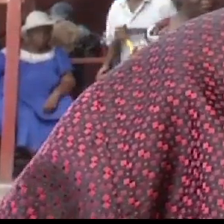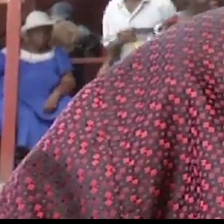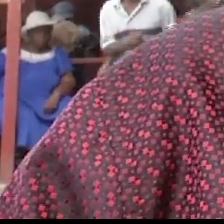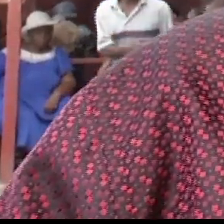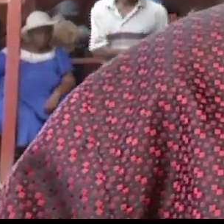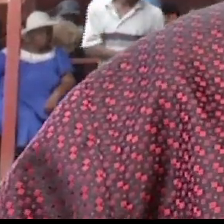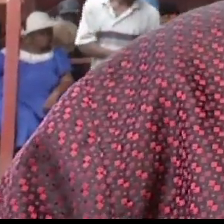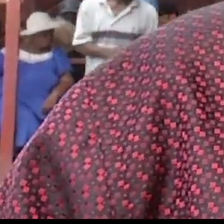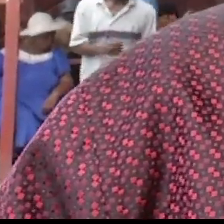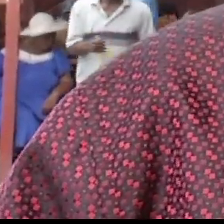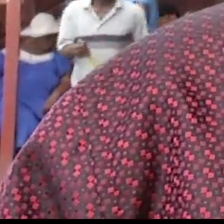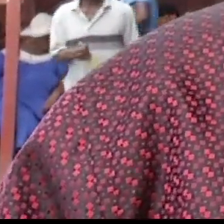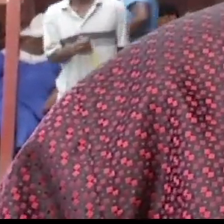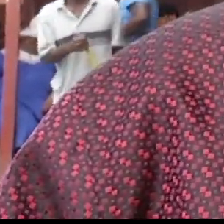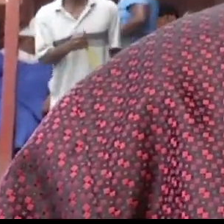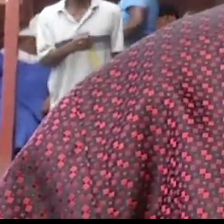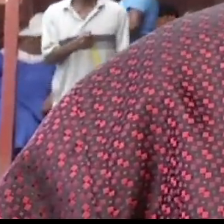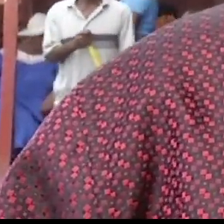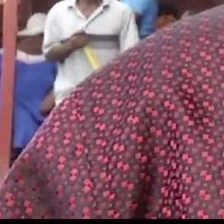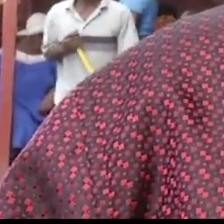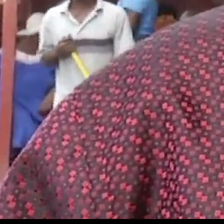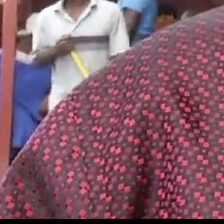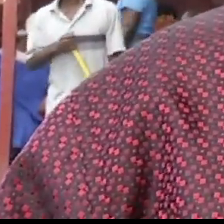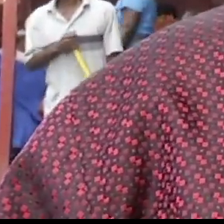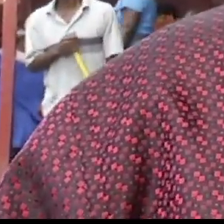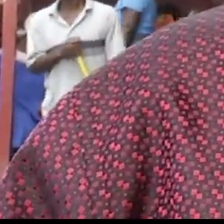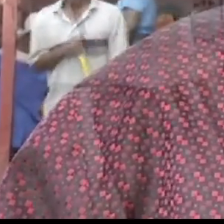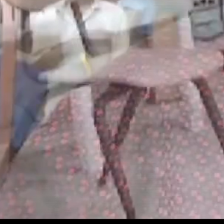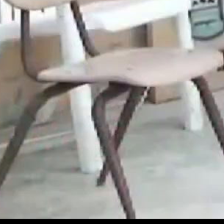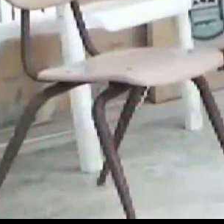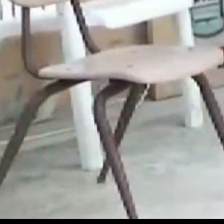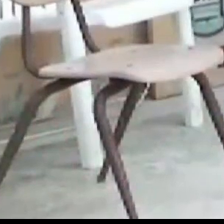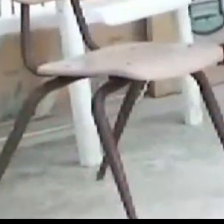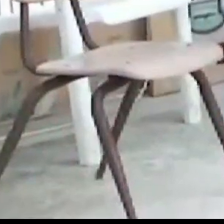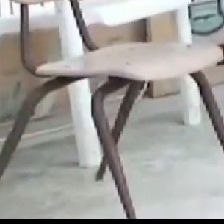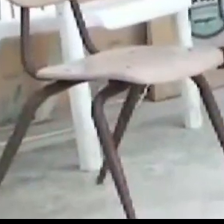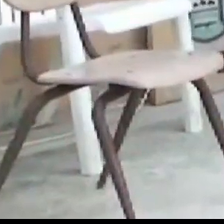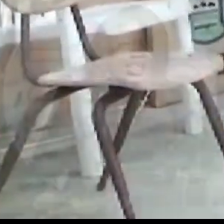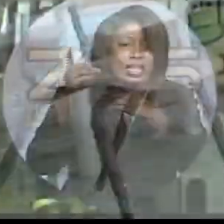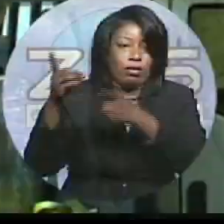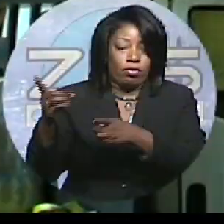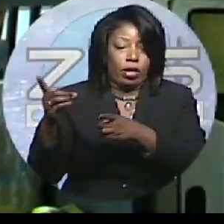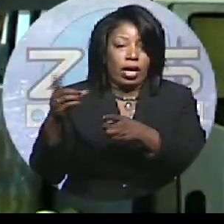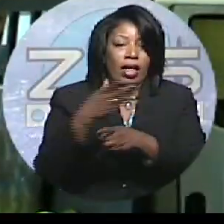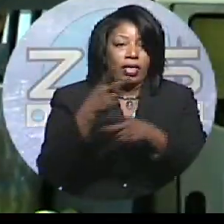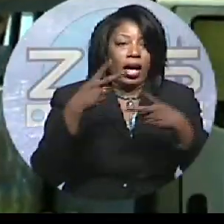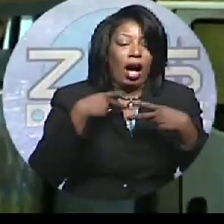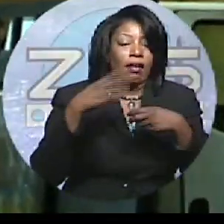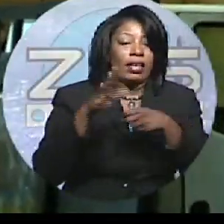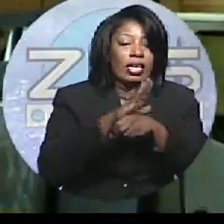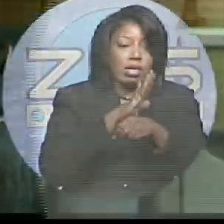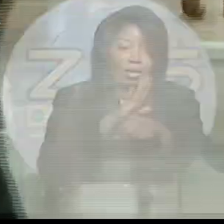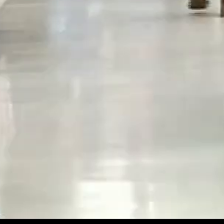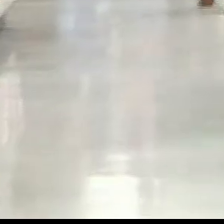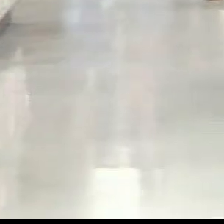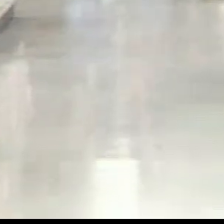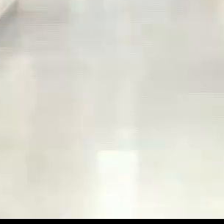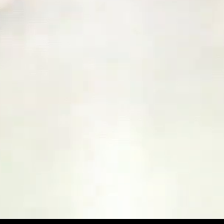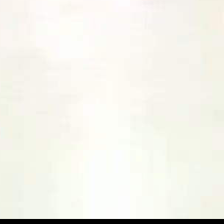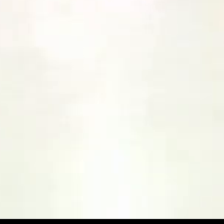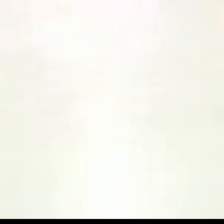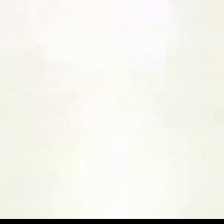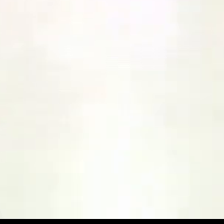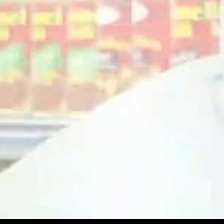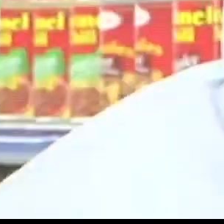people have not really buttoned up, and many people are not getting the supplies that they should. I'm watching the TV, so I'm not getting too